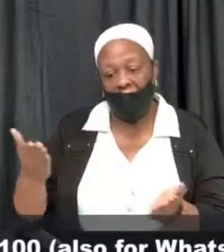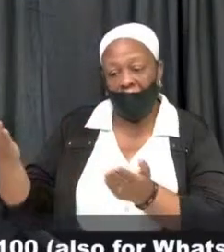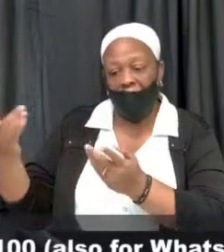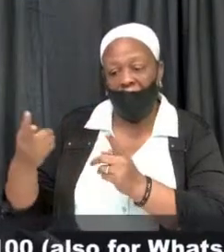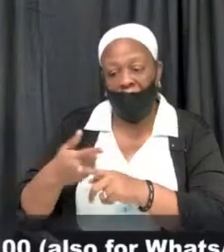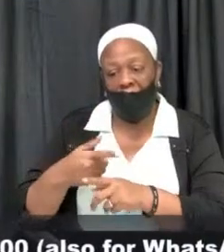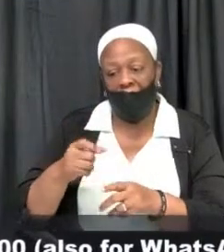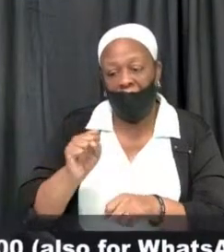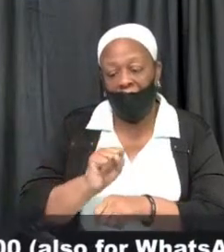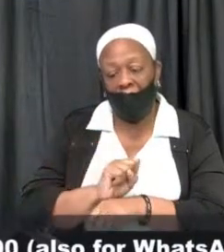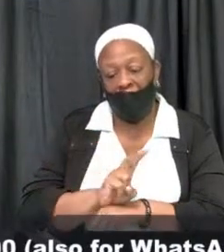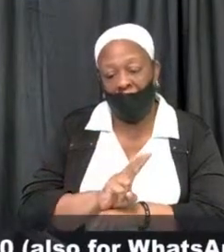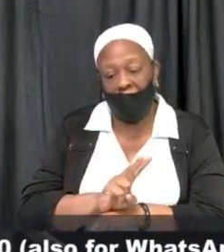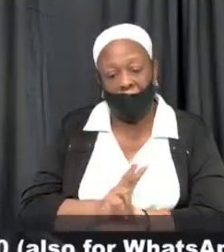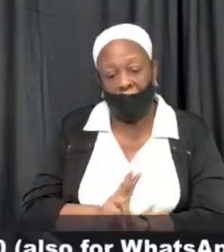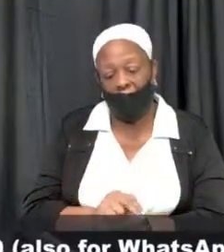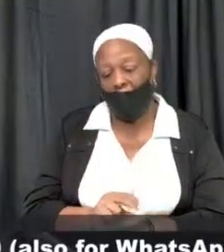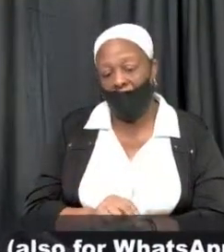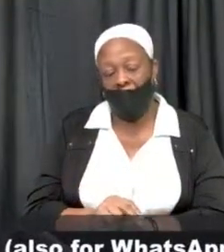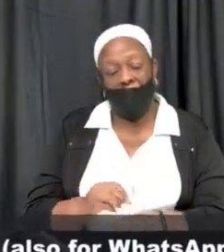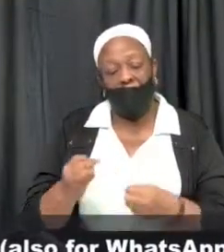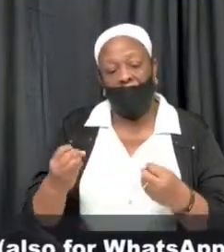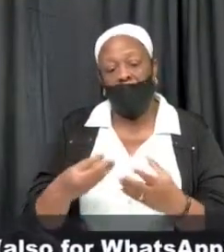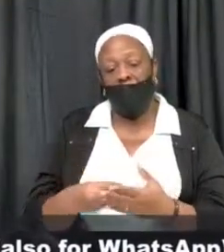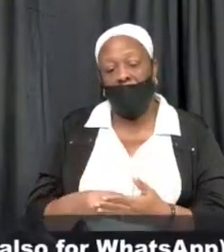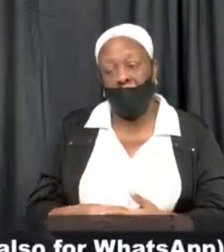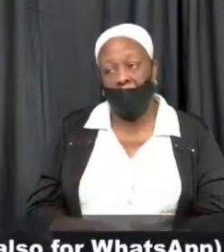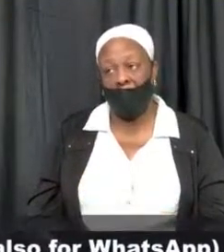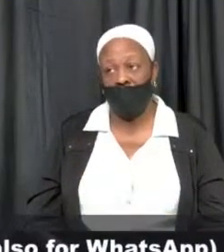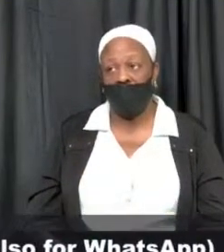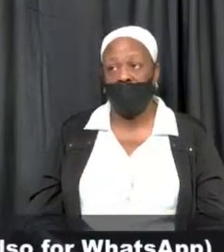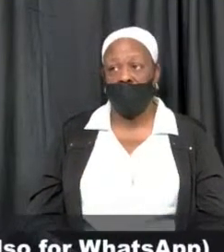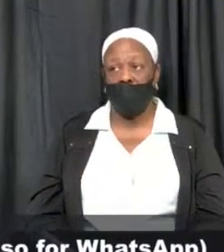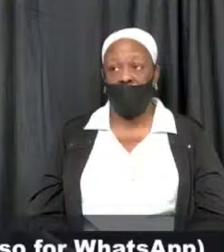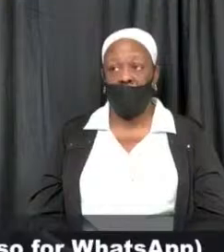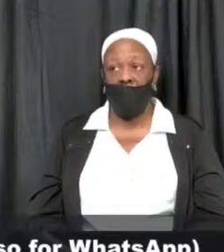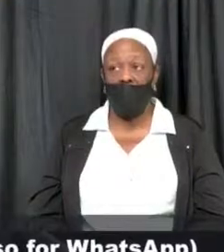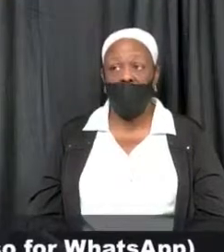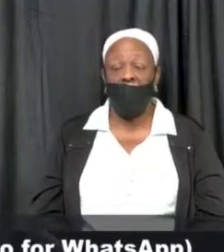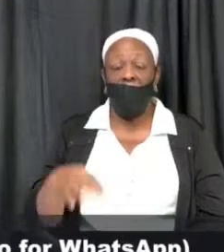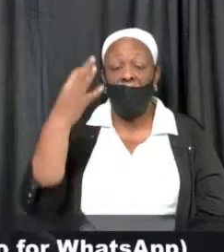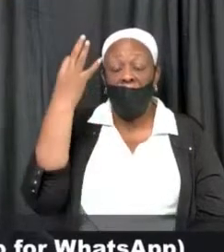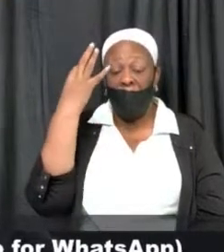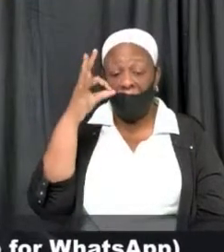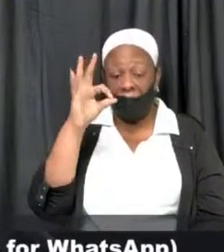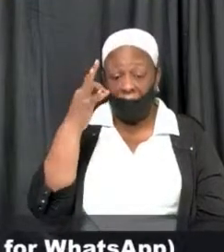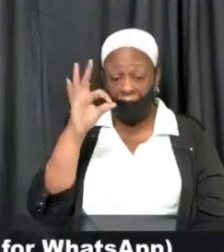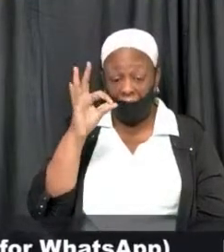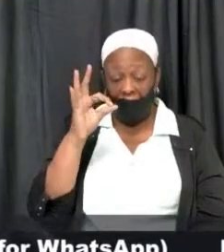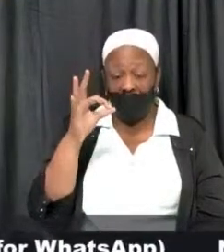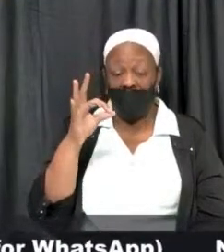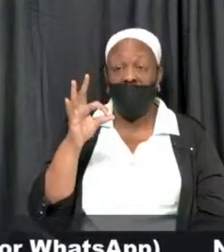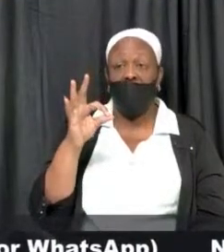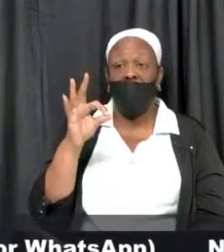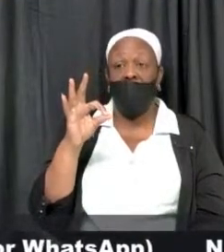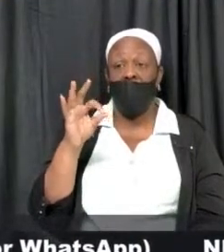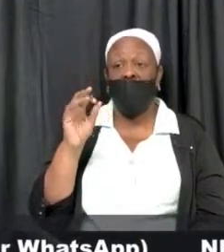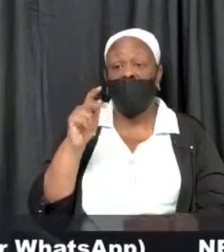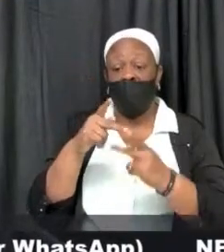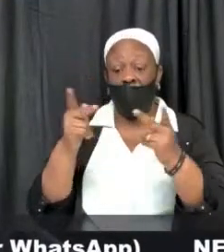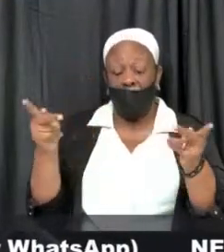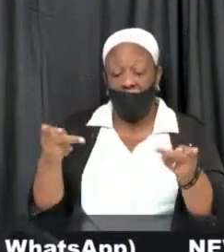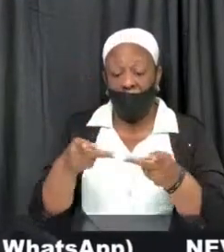them TUs, or number of tonnage, in which the 19 member states, from Belize,